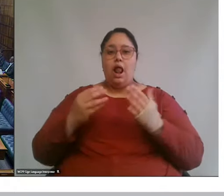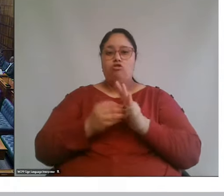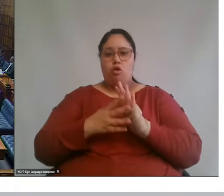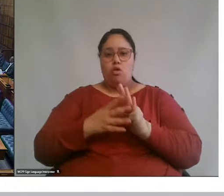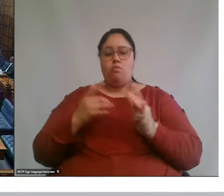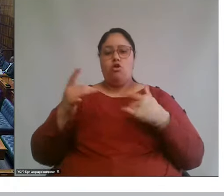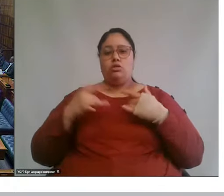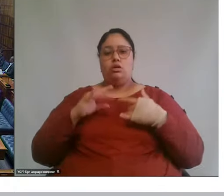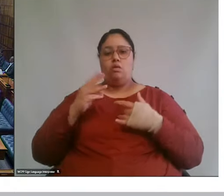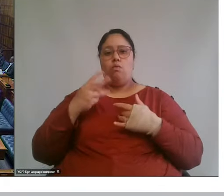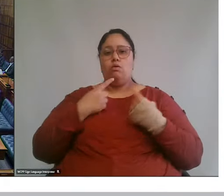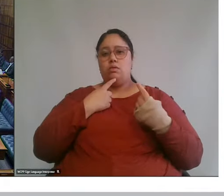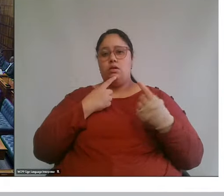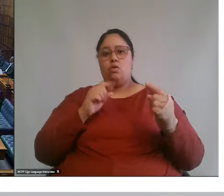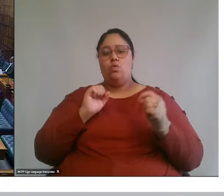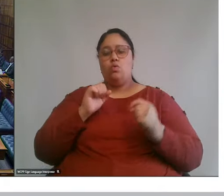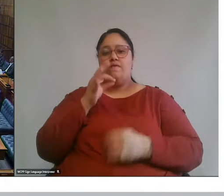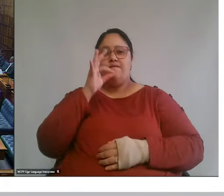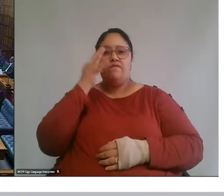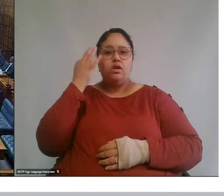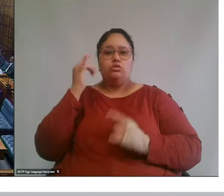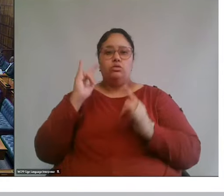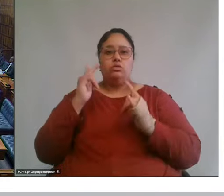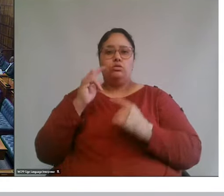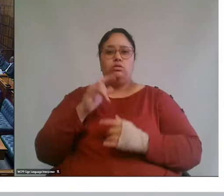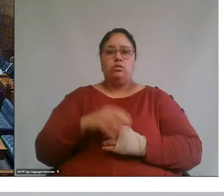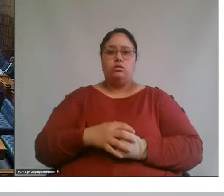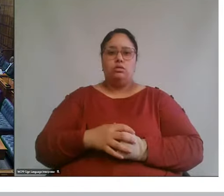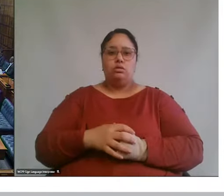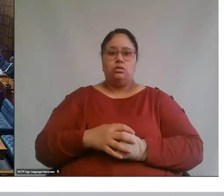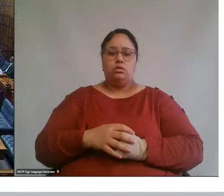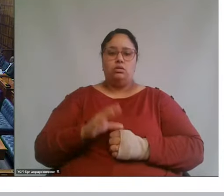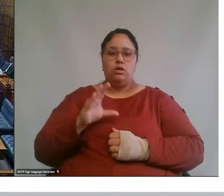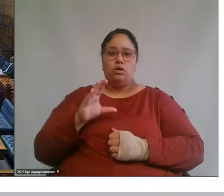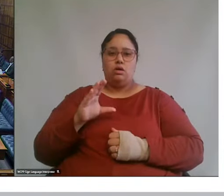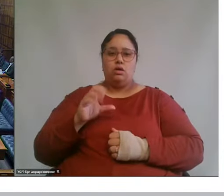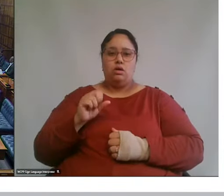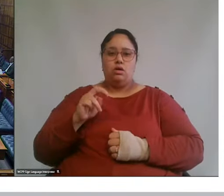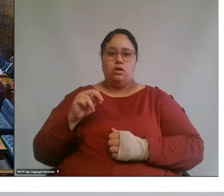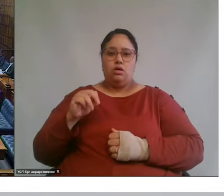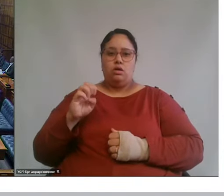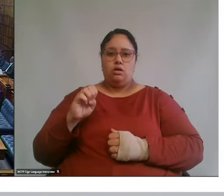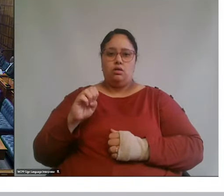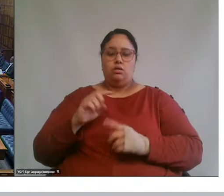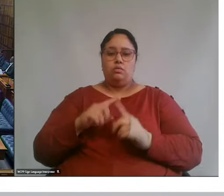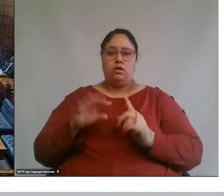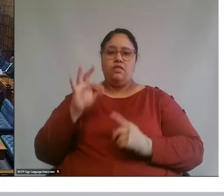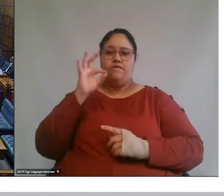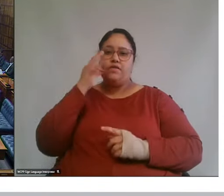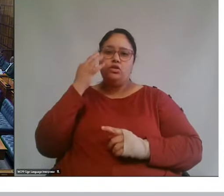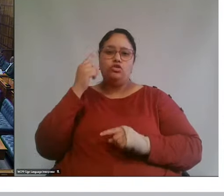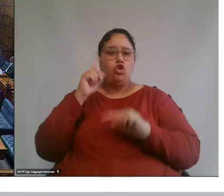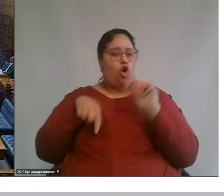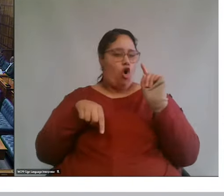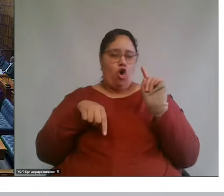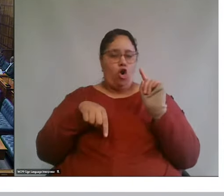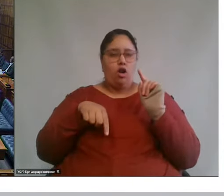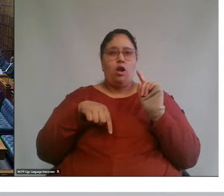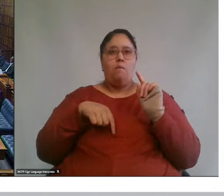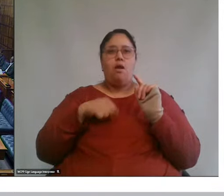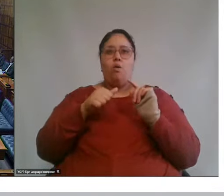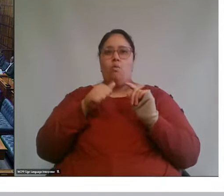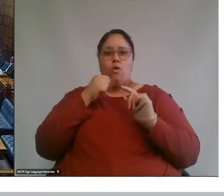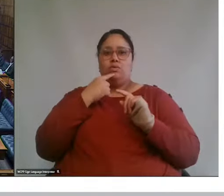about the pronunciation of the French Town con can all I say is the French could not and I'll I won't say